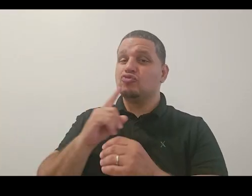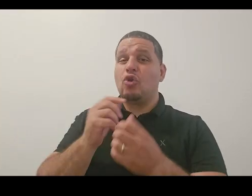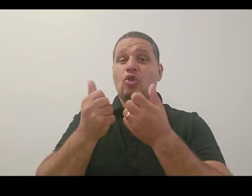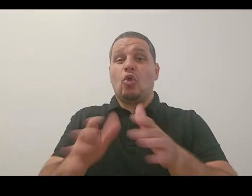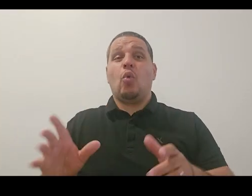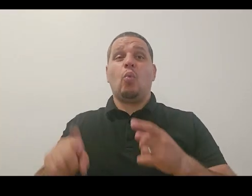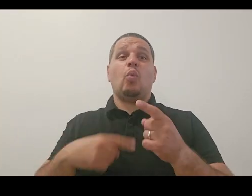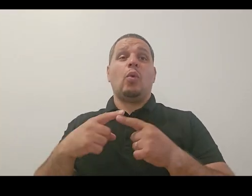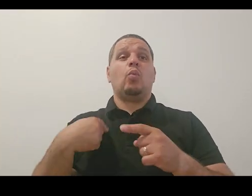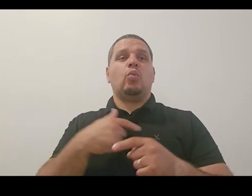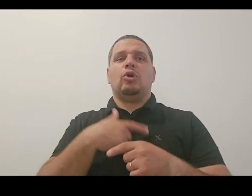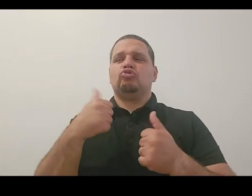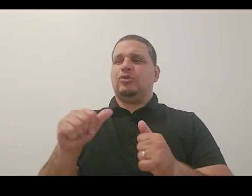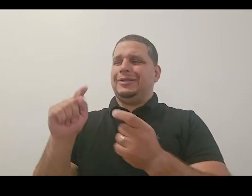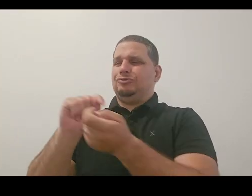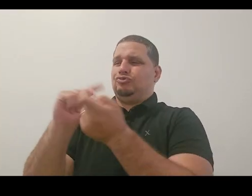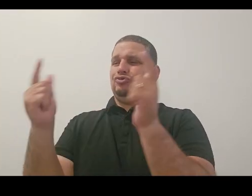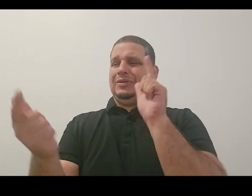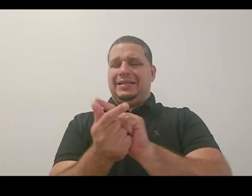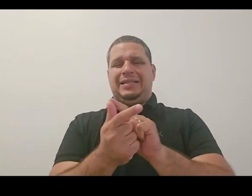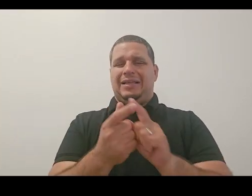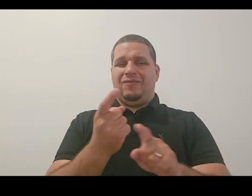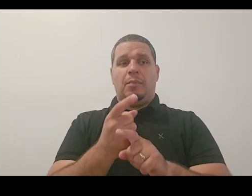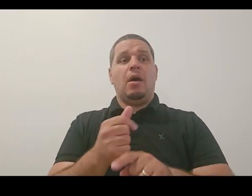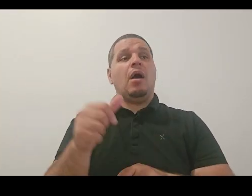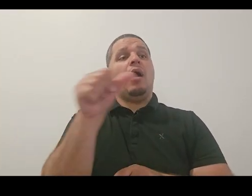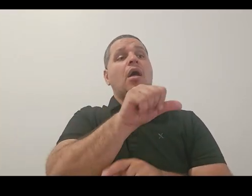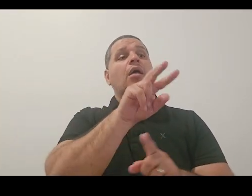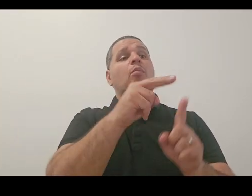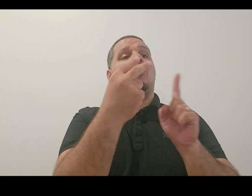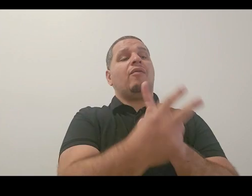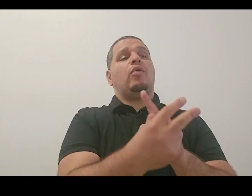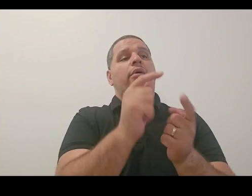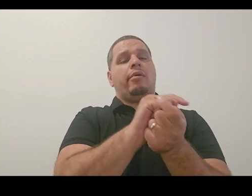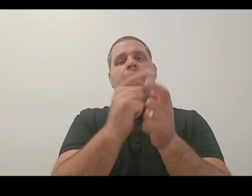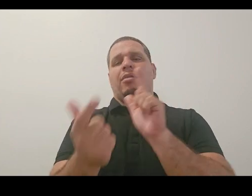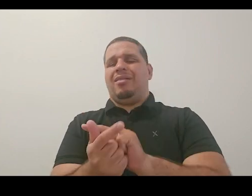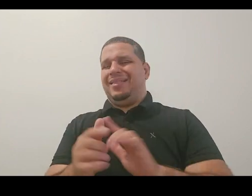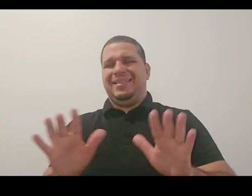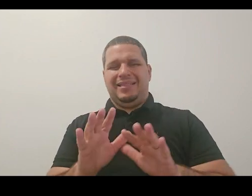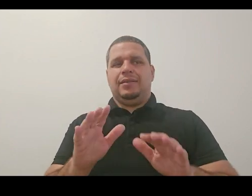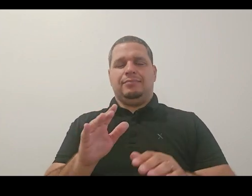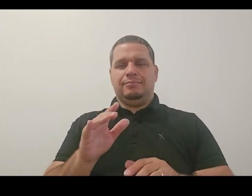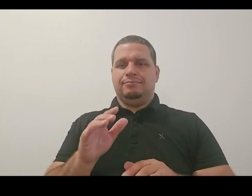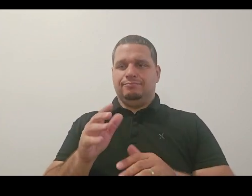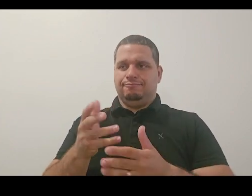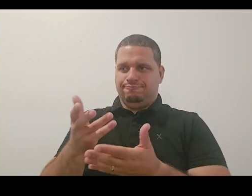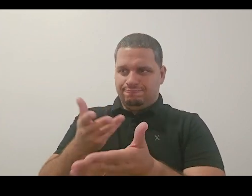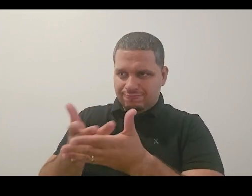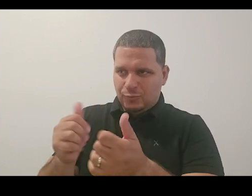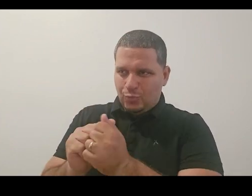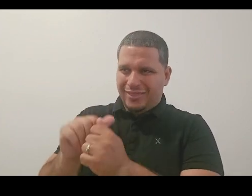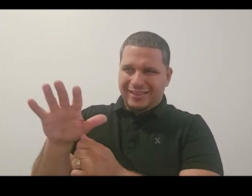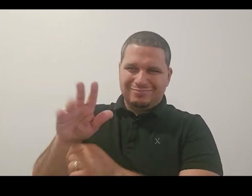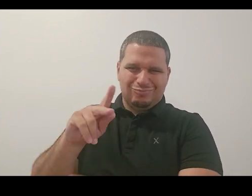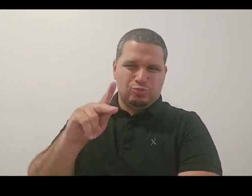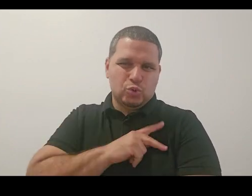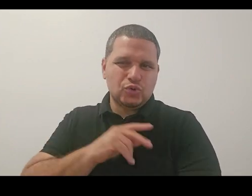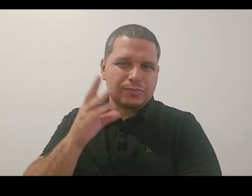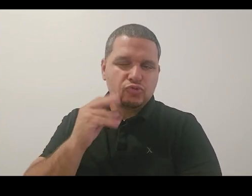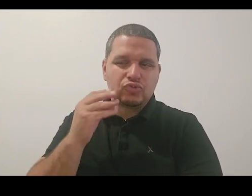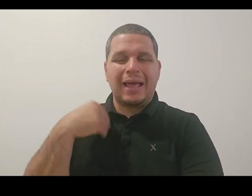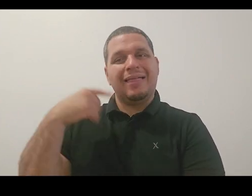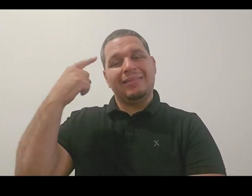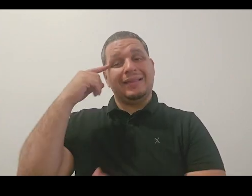that gets lost when we try to translate that from someone else's point of view. So I really think